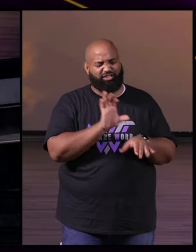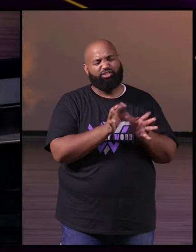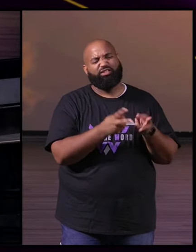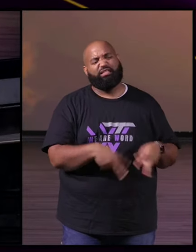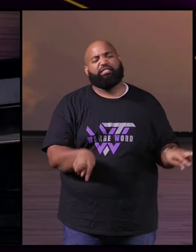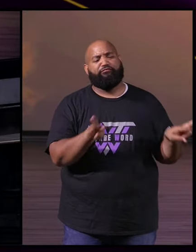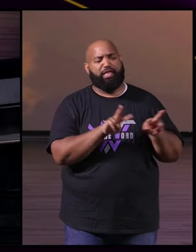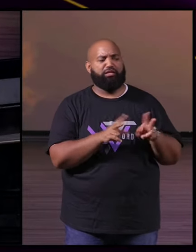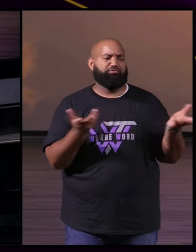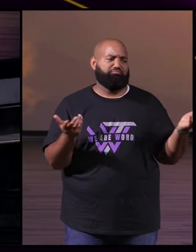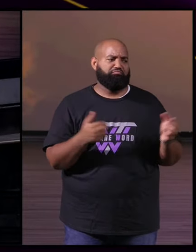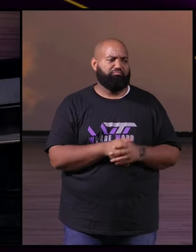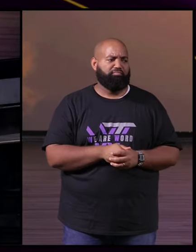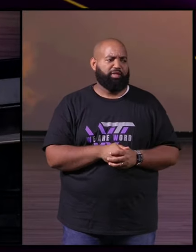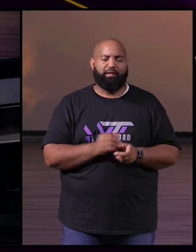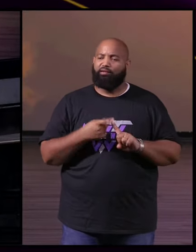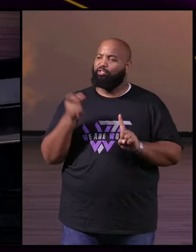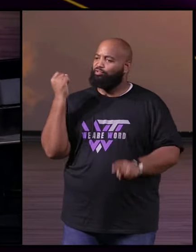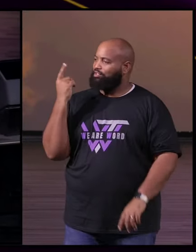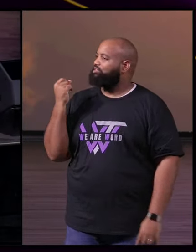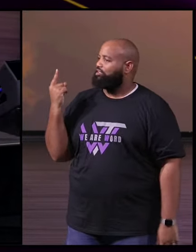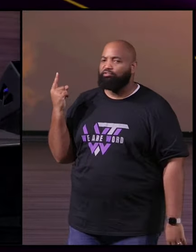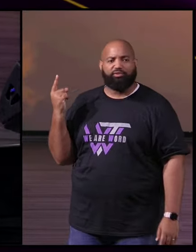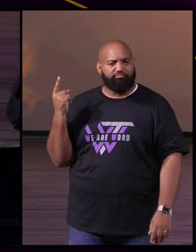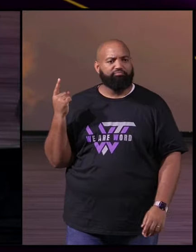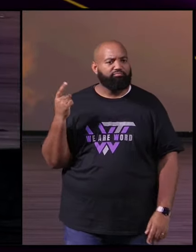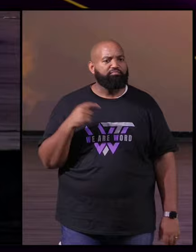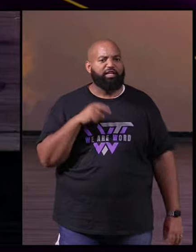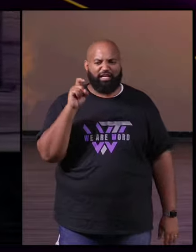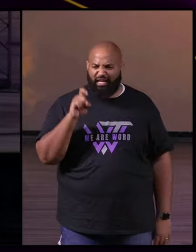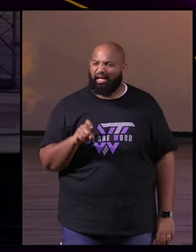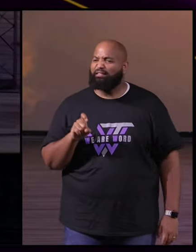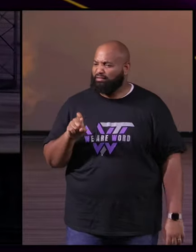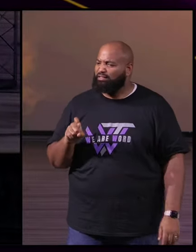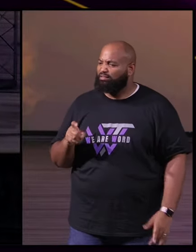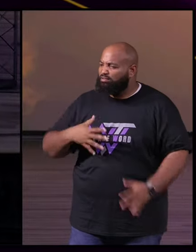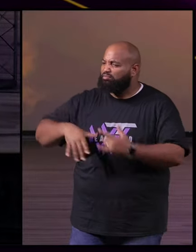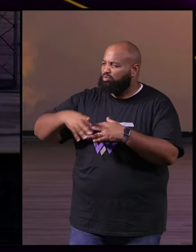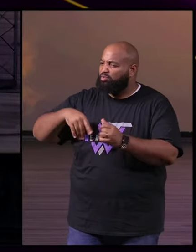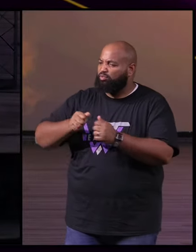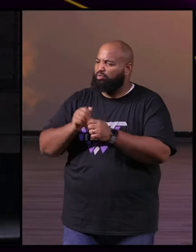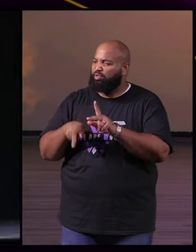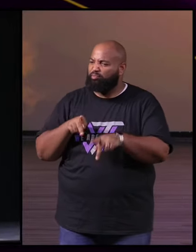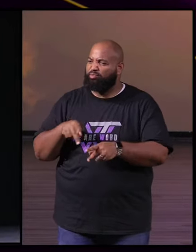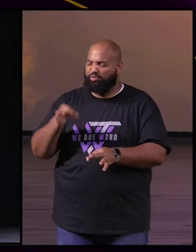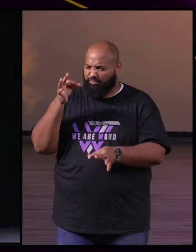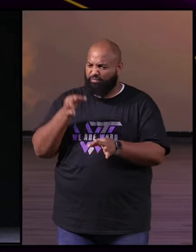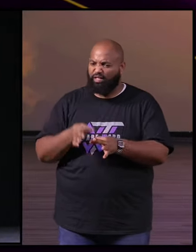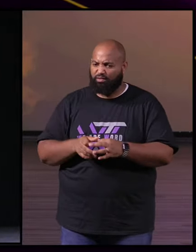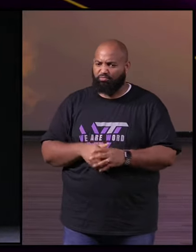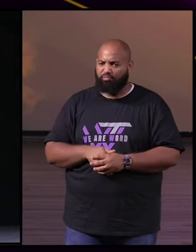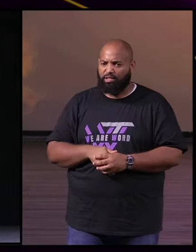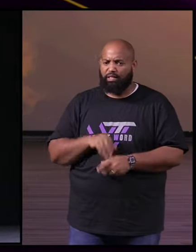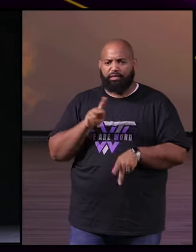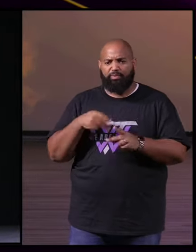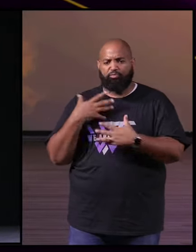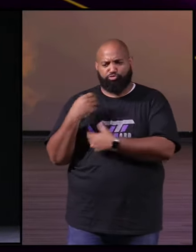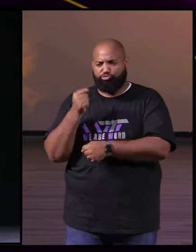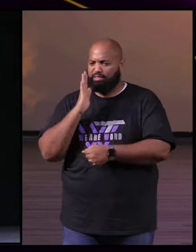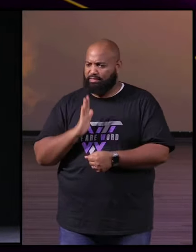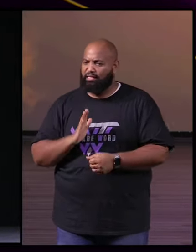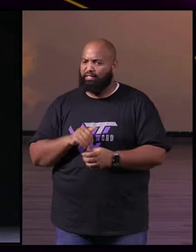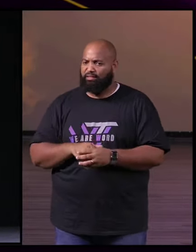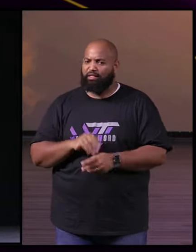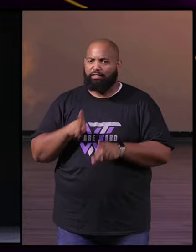point. But you're starting to recognize, you know what? I need to be around people of faith. People who trust God,